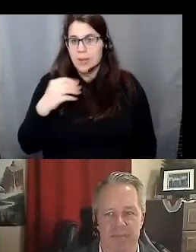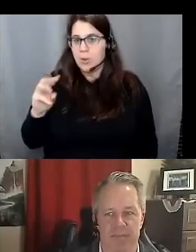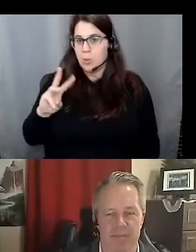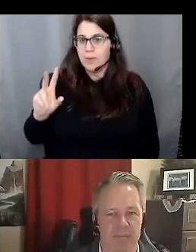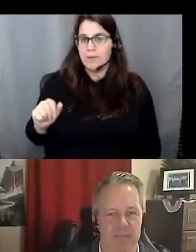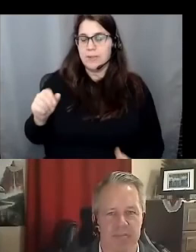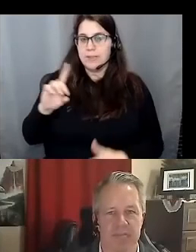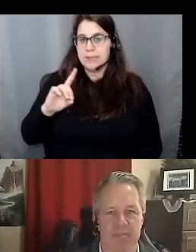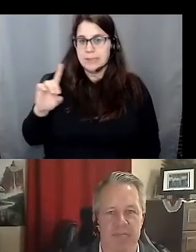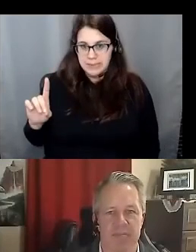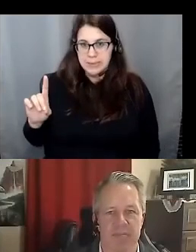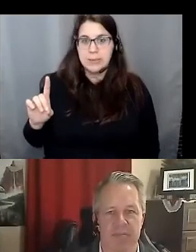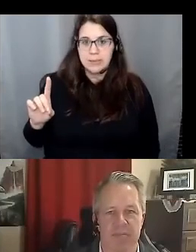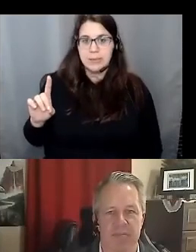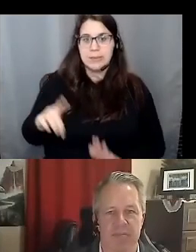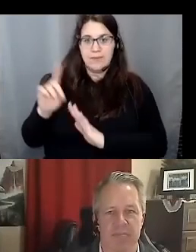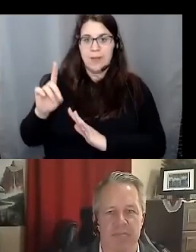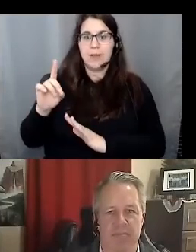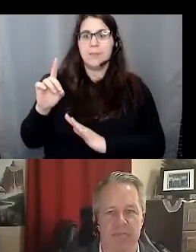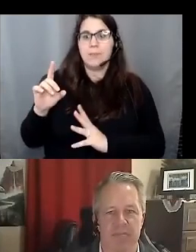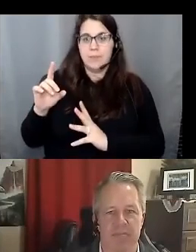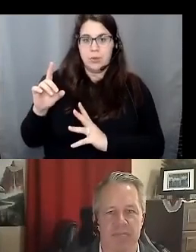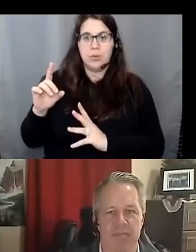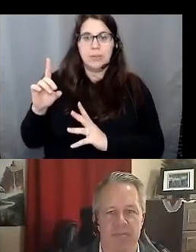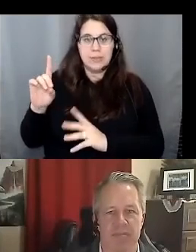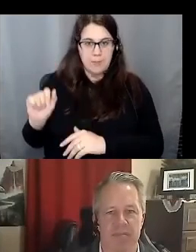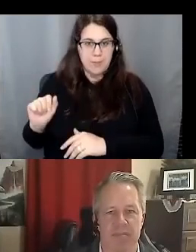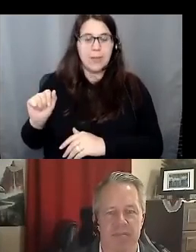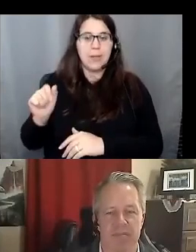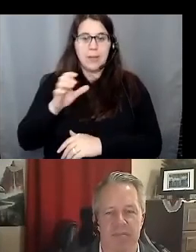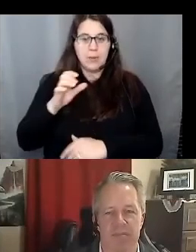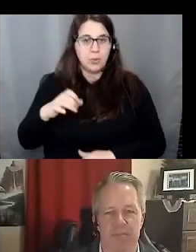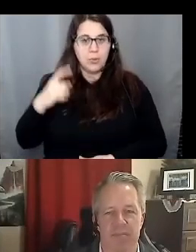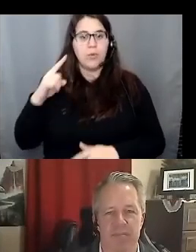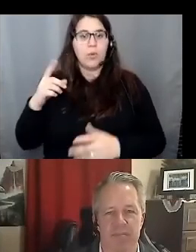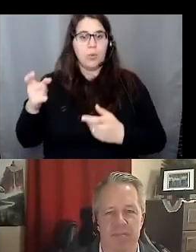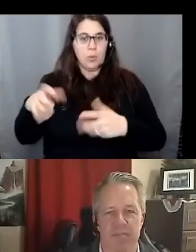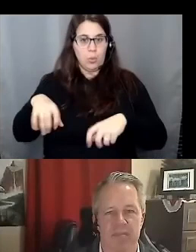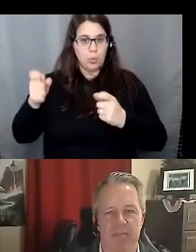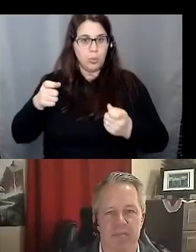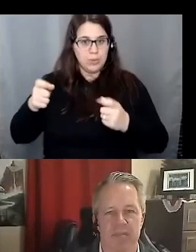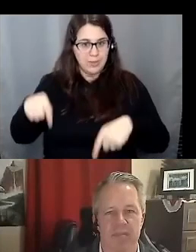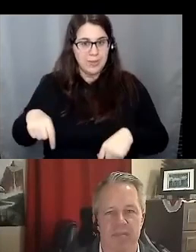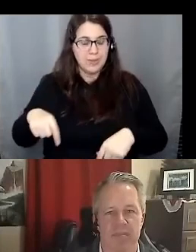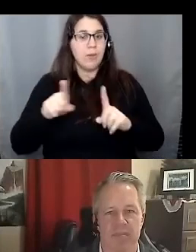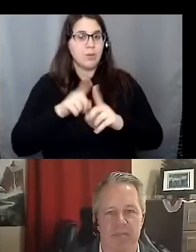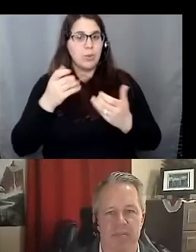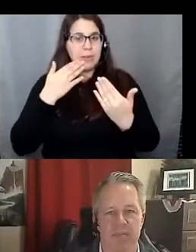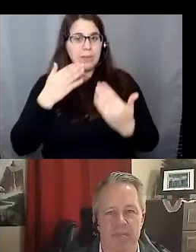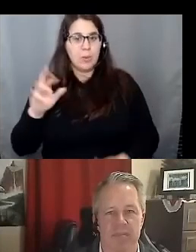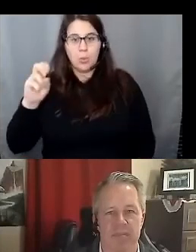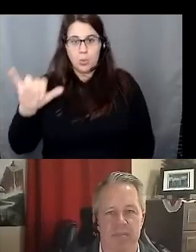Developmental Disabilities Council for hosting today's session and our webinar series. And then also thanks to Roy Mallory with